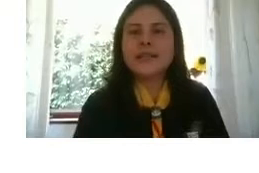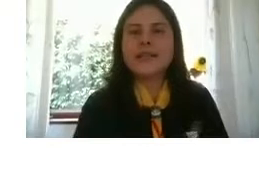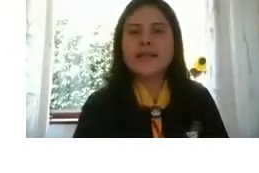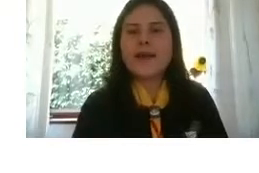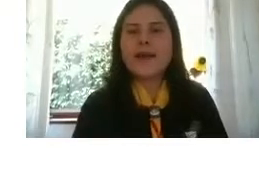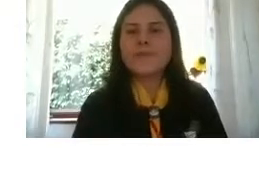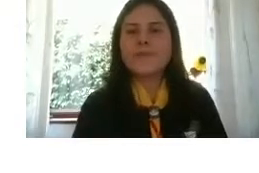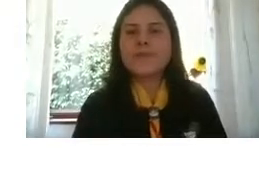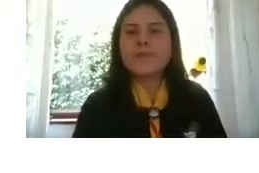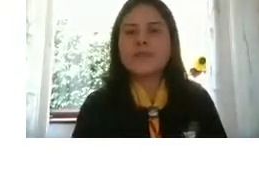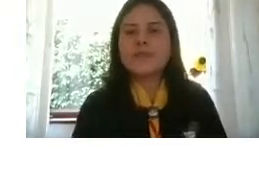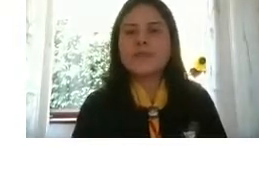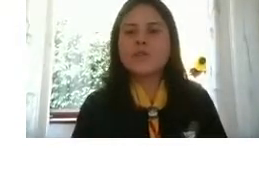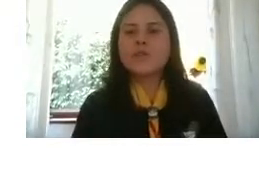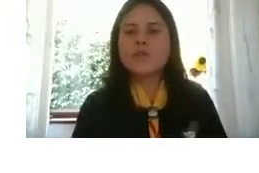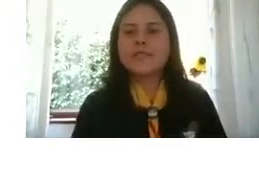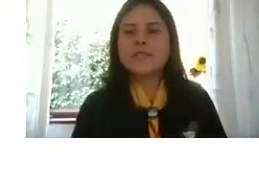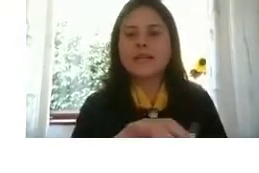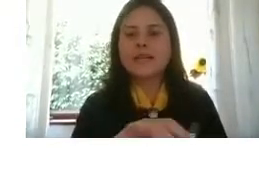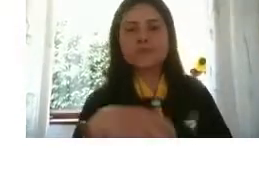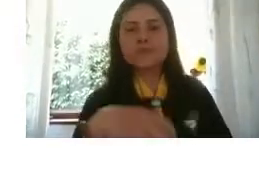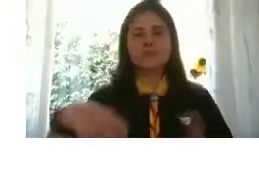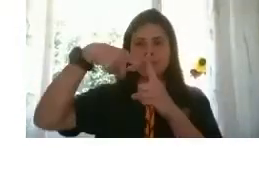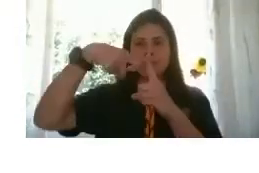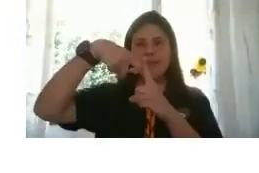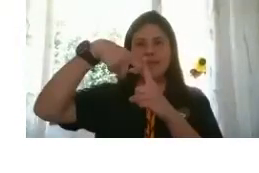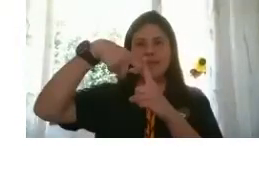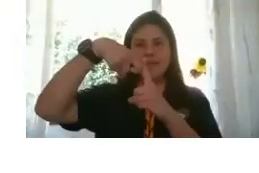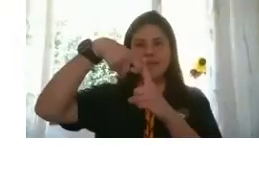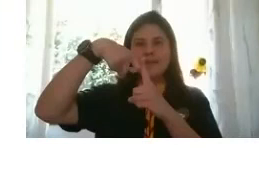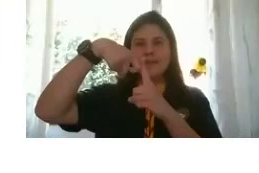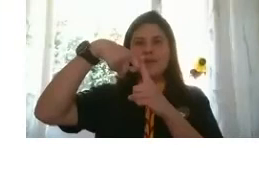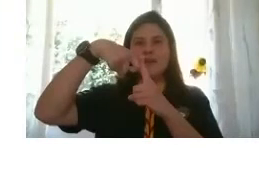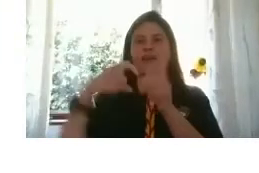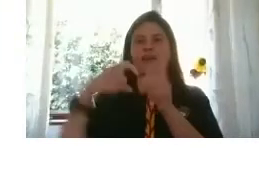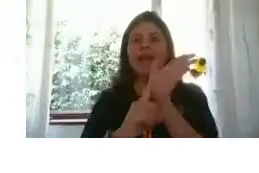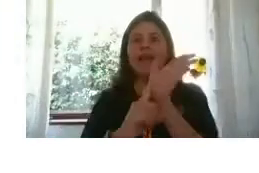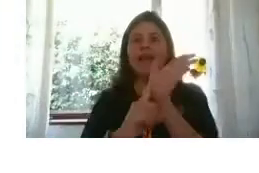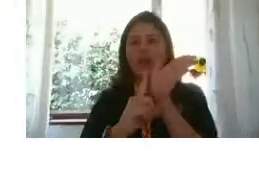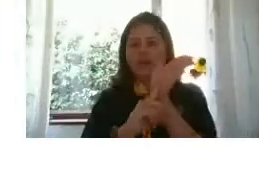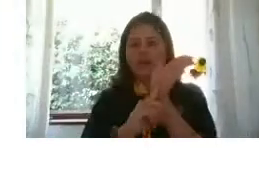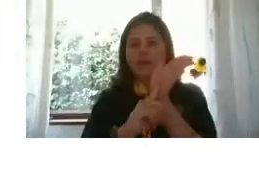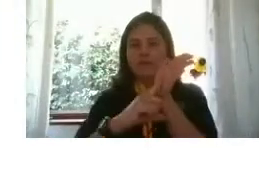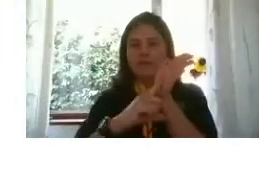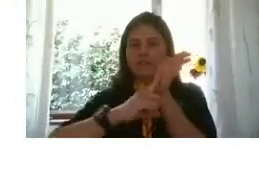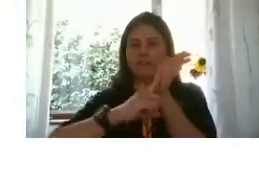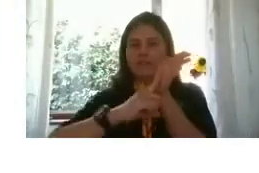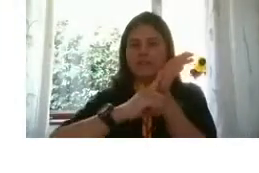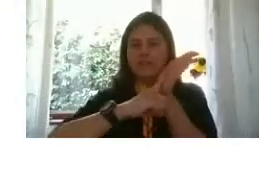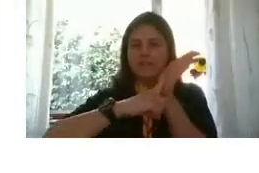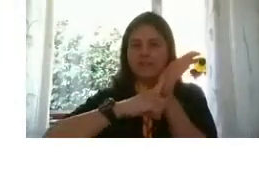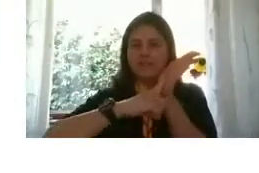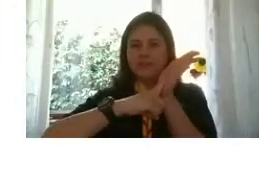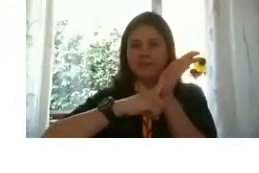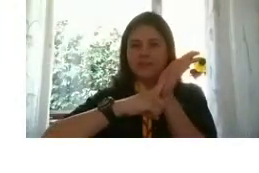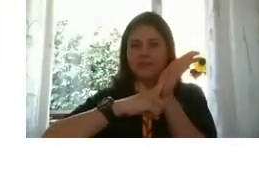Yeah. Let's move it here. So K. We have L. It's just here in the